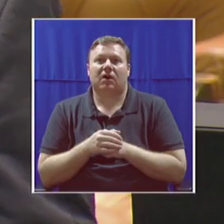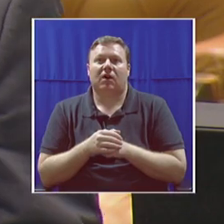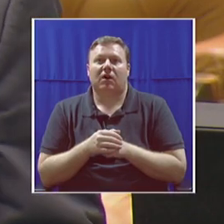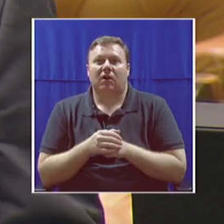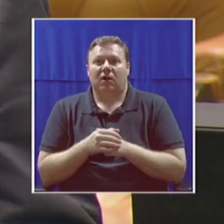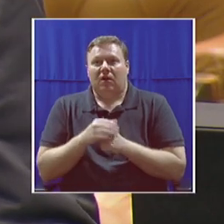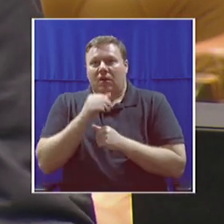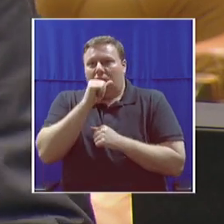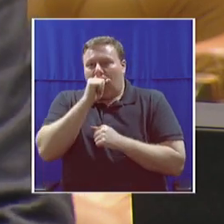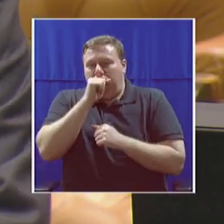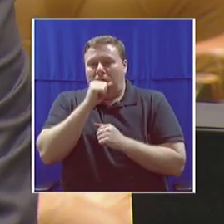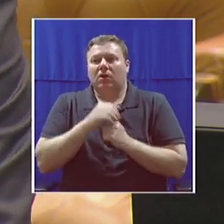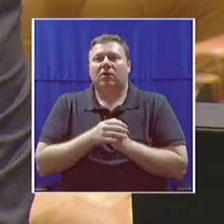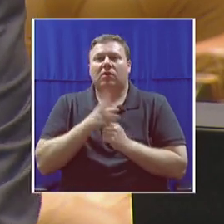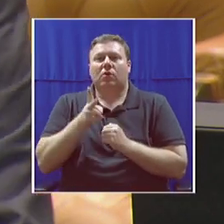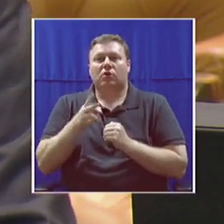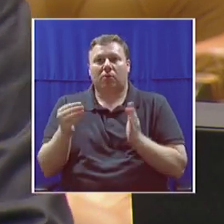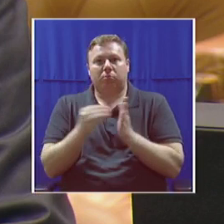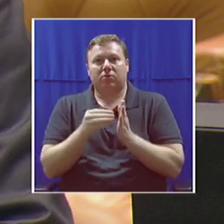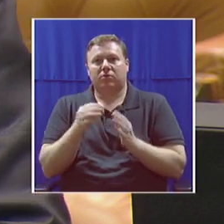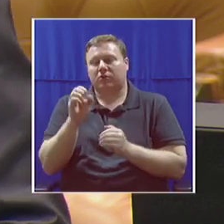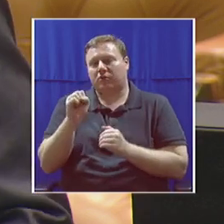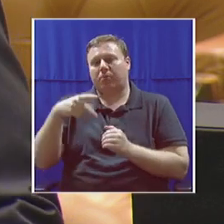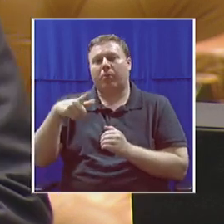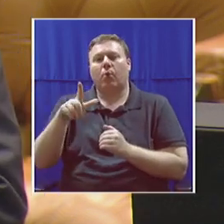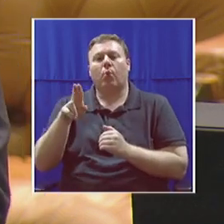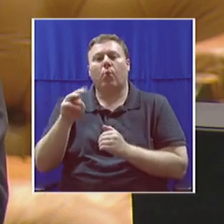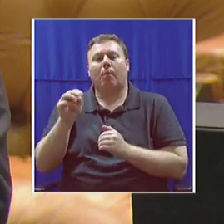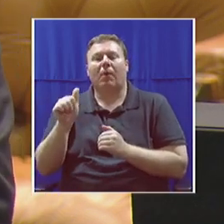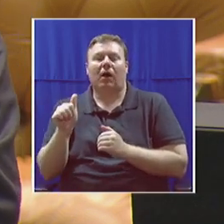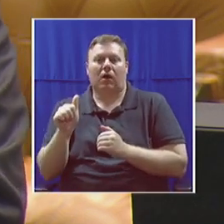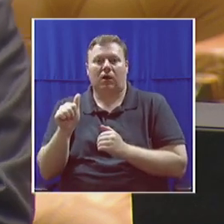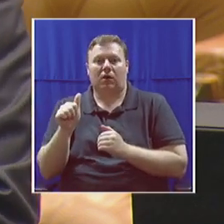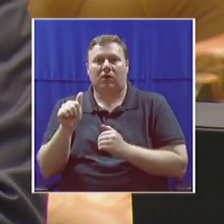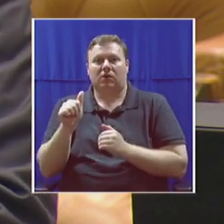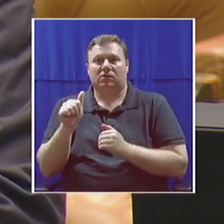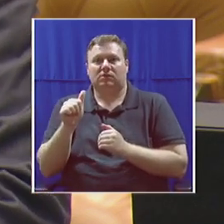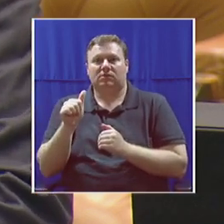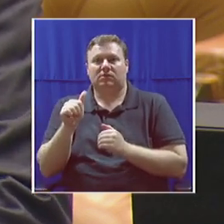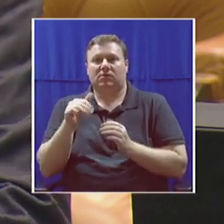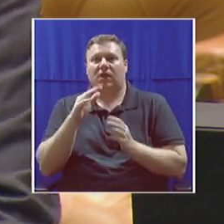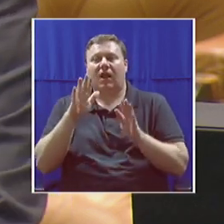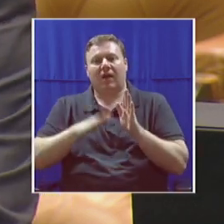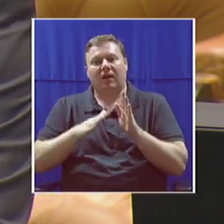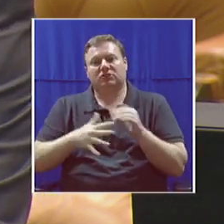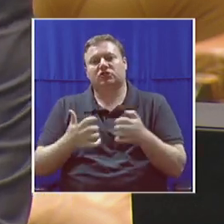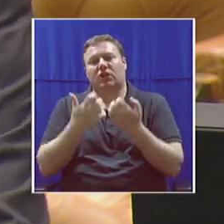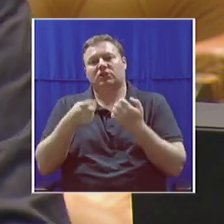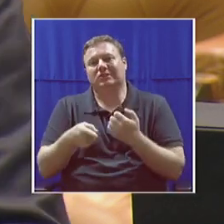of spuma will lessen such a challenge we believe and